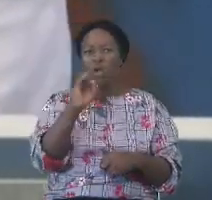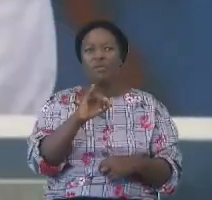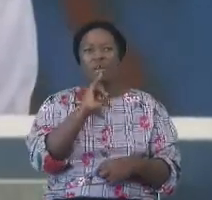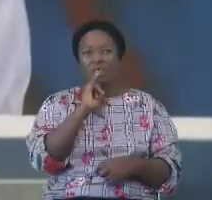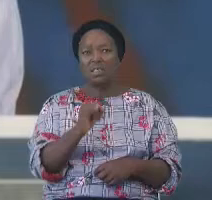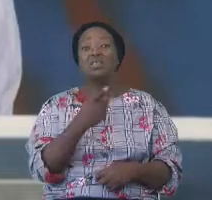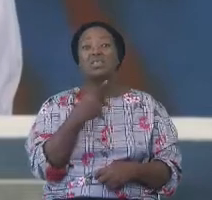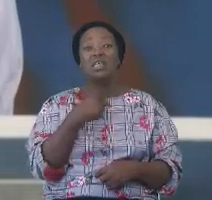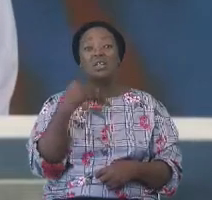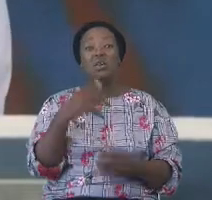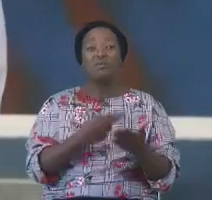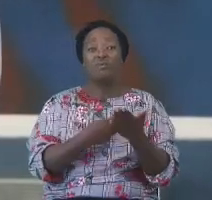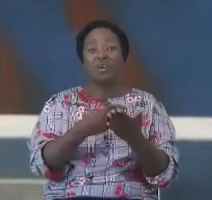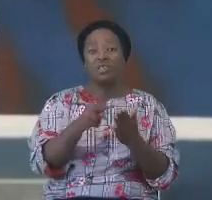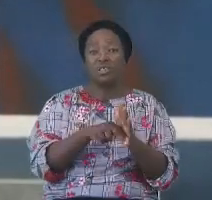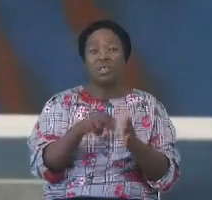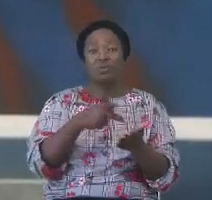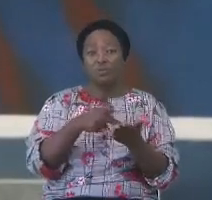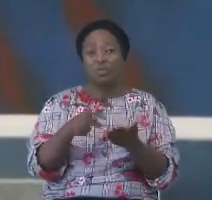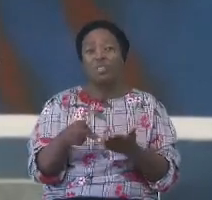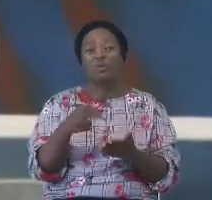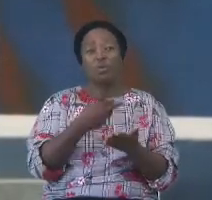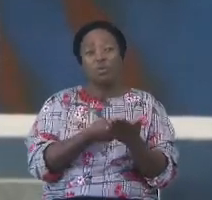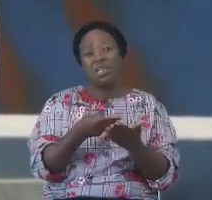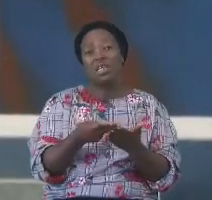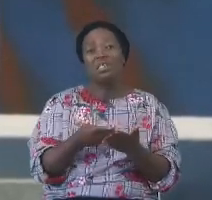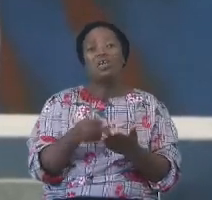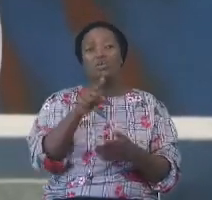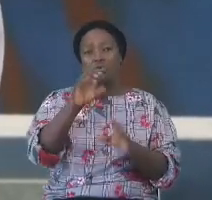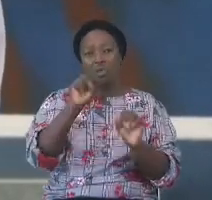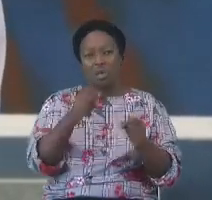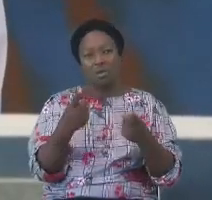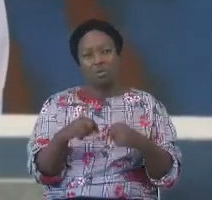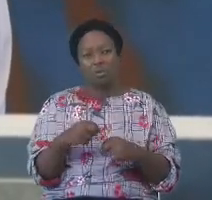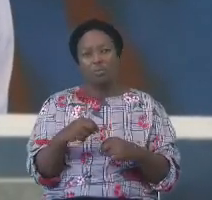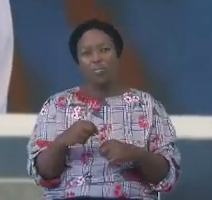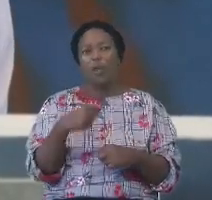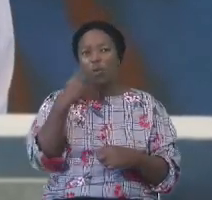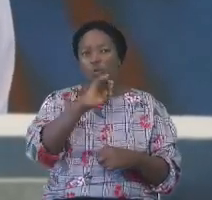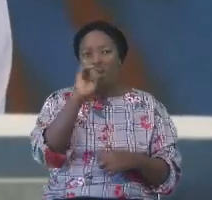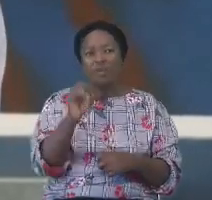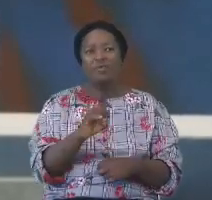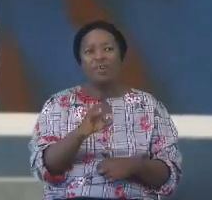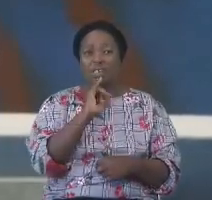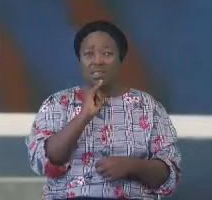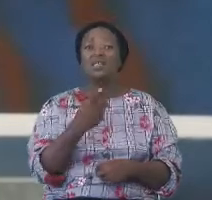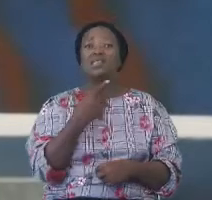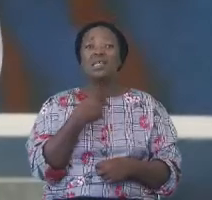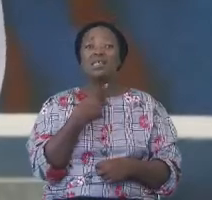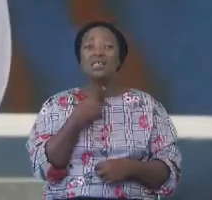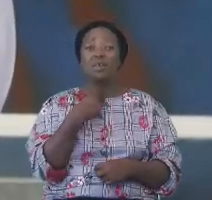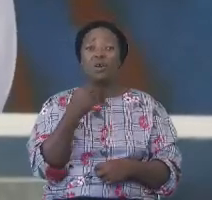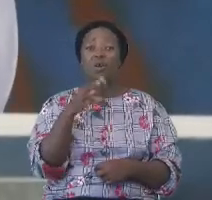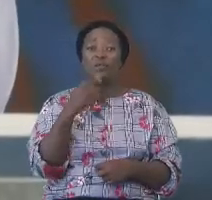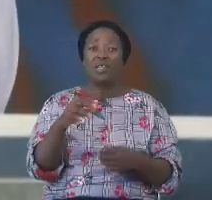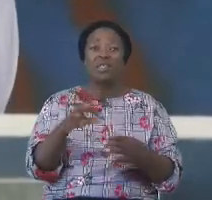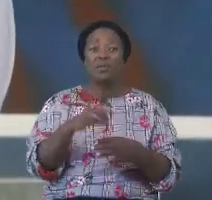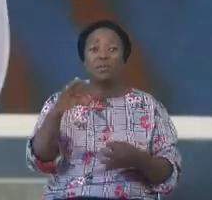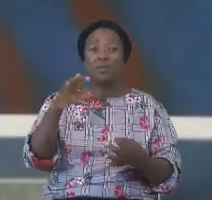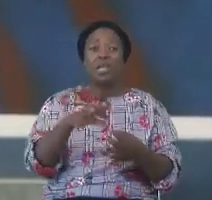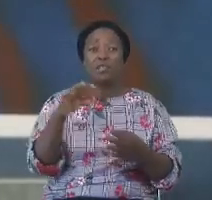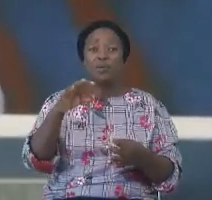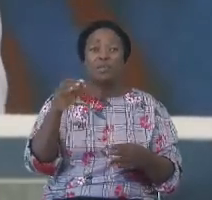on the water of life you can come whosoever is thirsty of righteous purity holiness you can